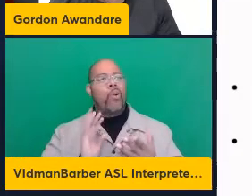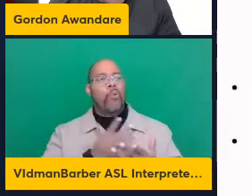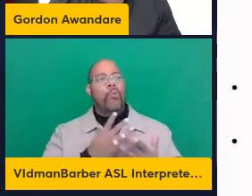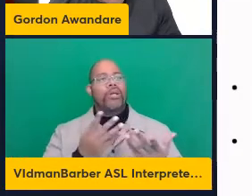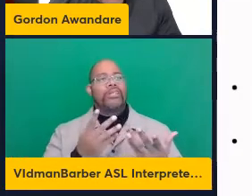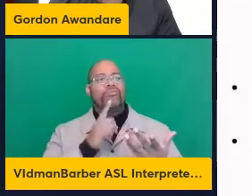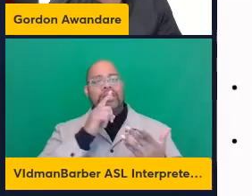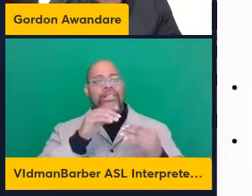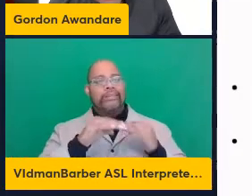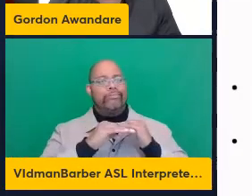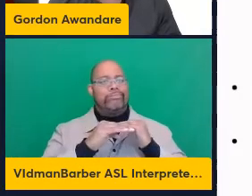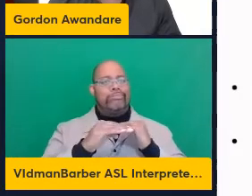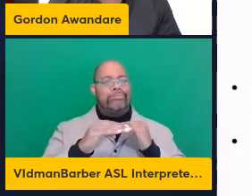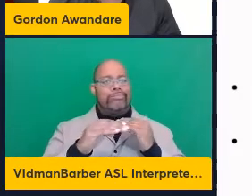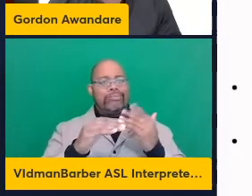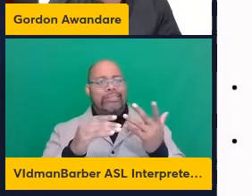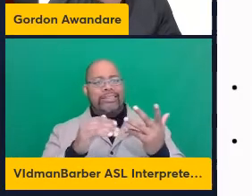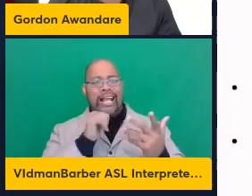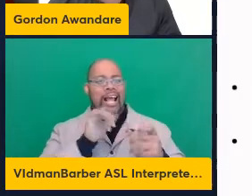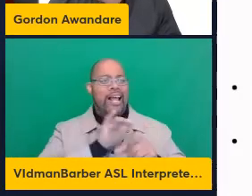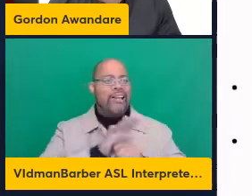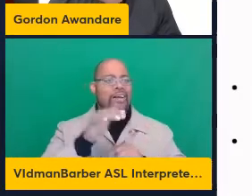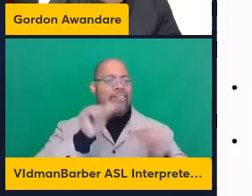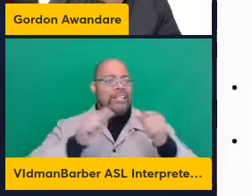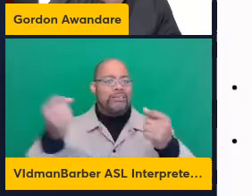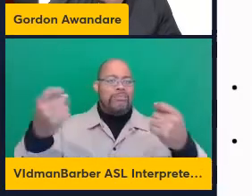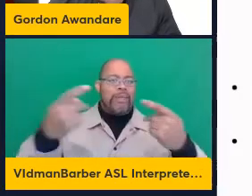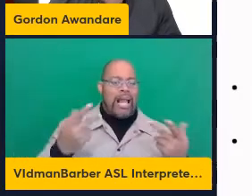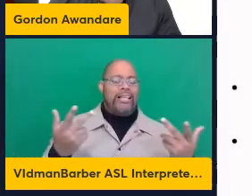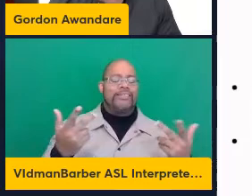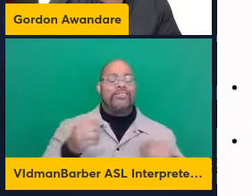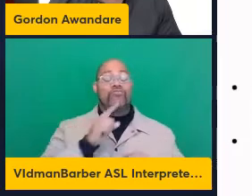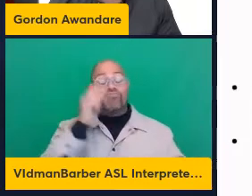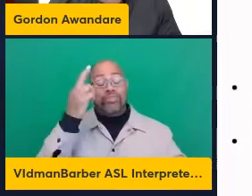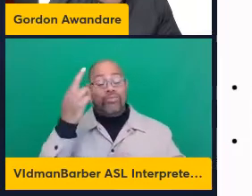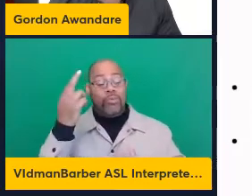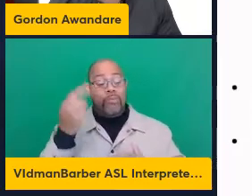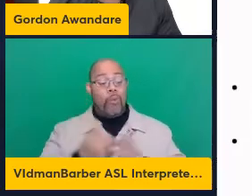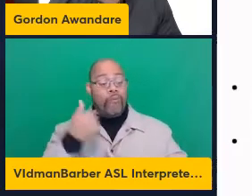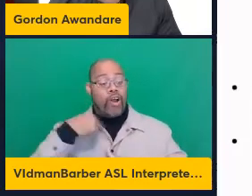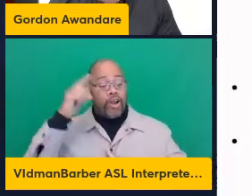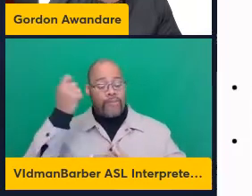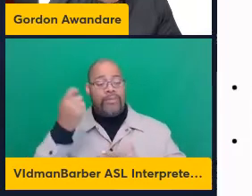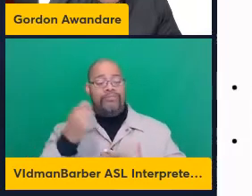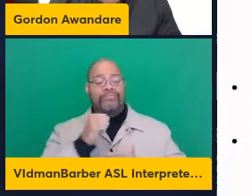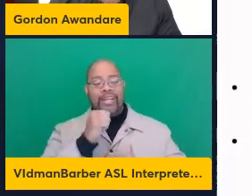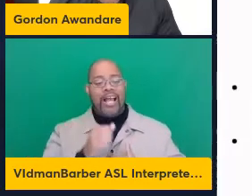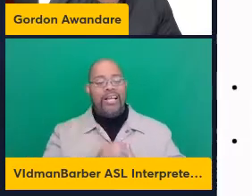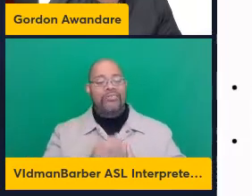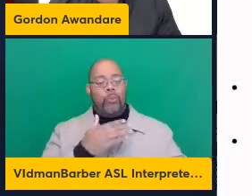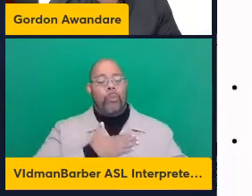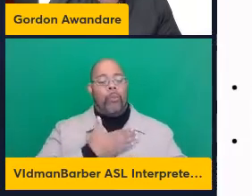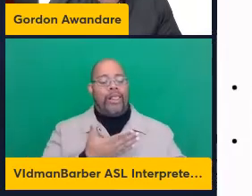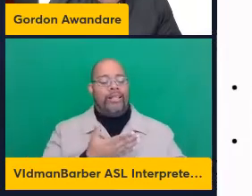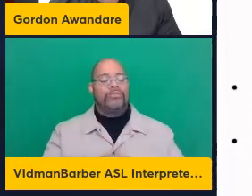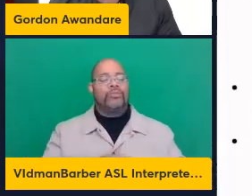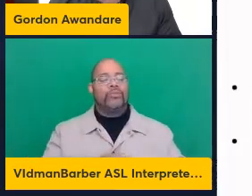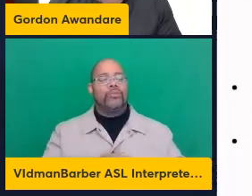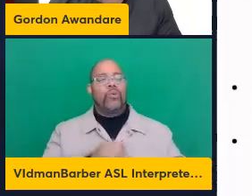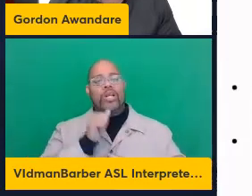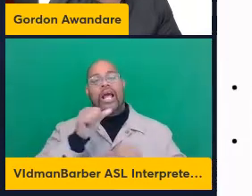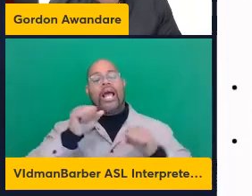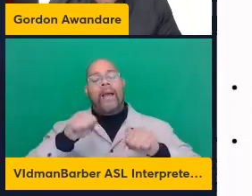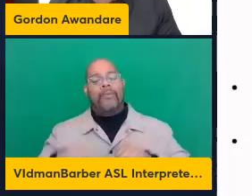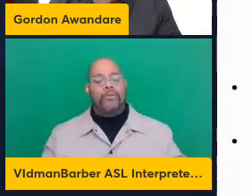treading water for a long time. Part of the reason is that our governments have not been willing or not